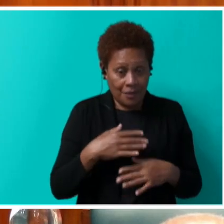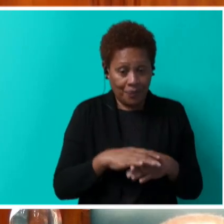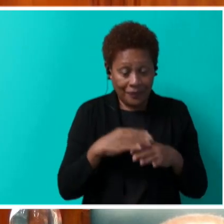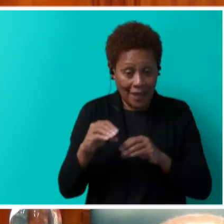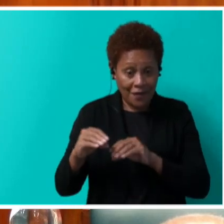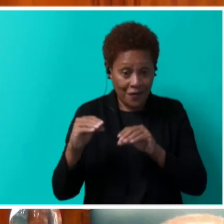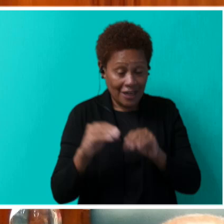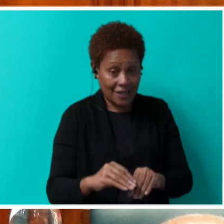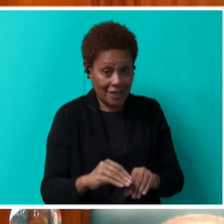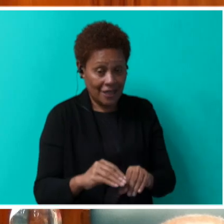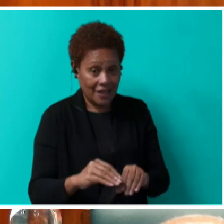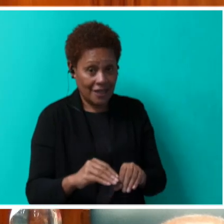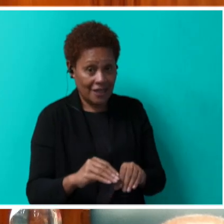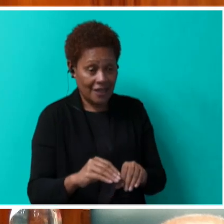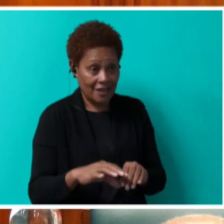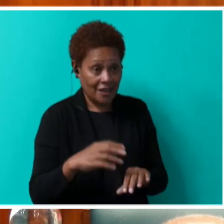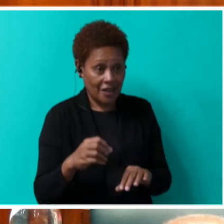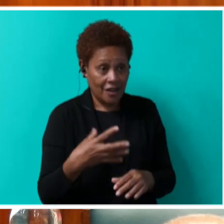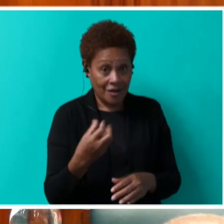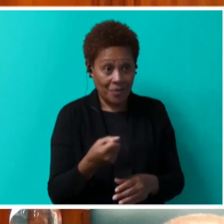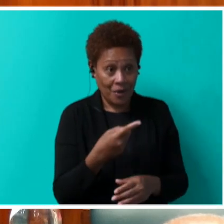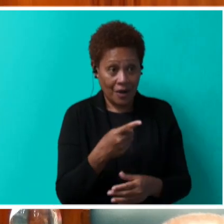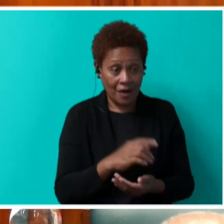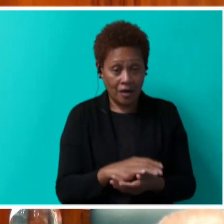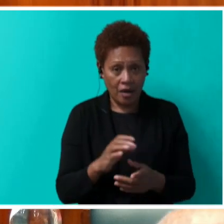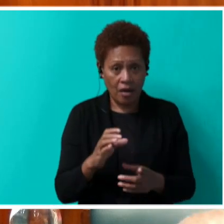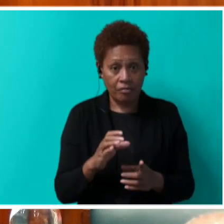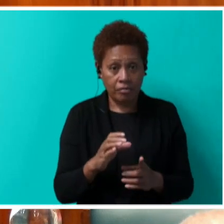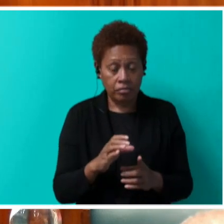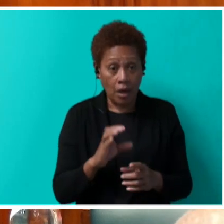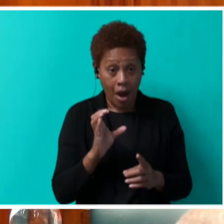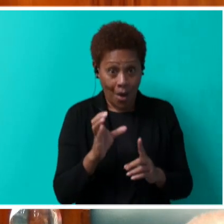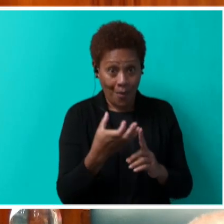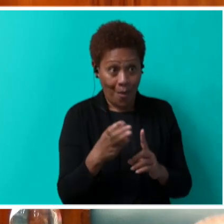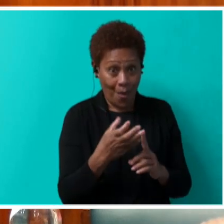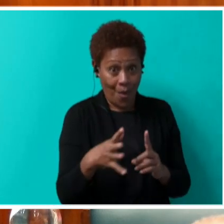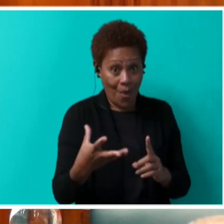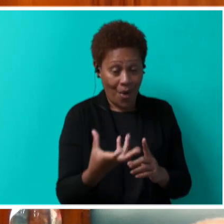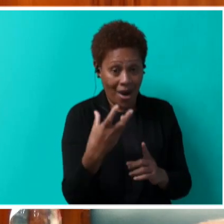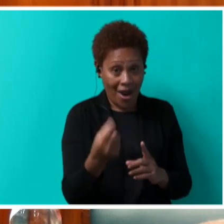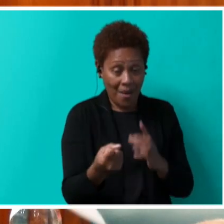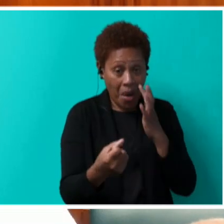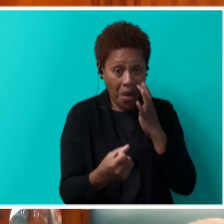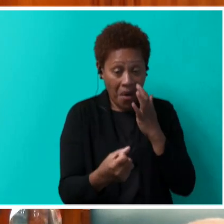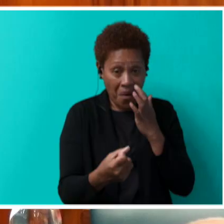innovation, the compound annual growth trend has been rising